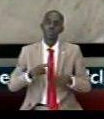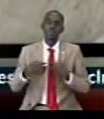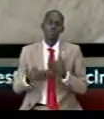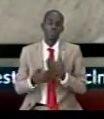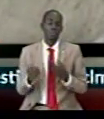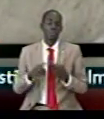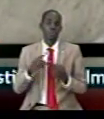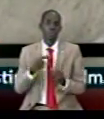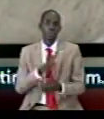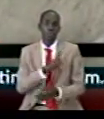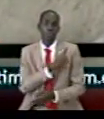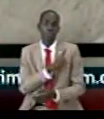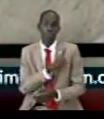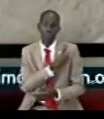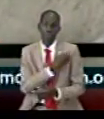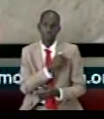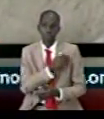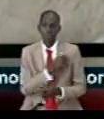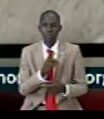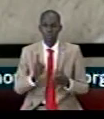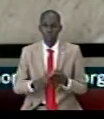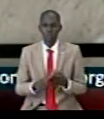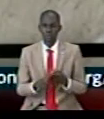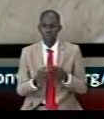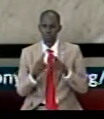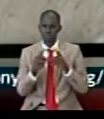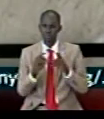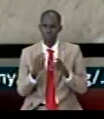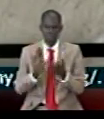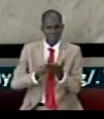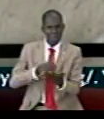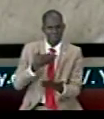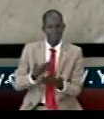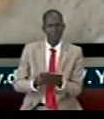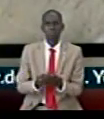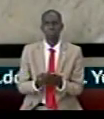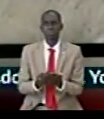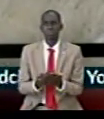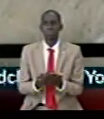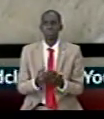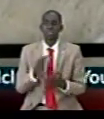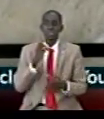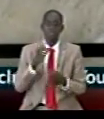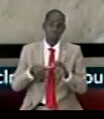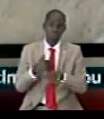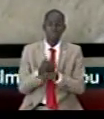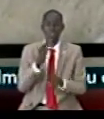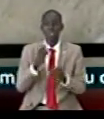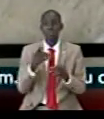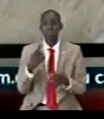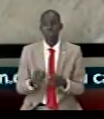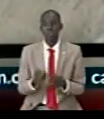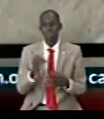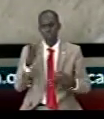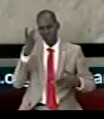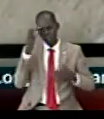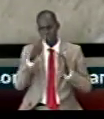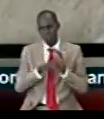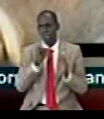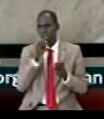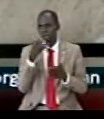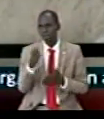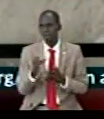hospital, discovering the change to confirm if the sickness is still there or not. So getting to the hospital, I went